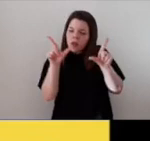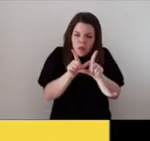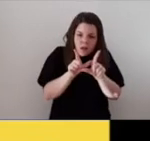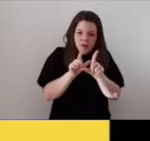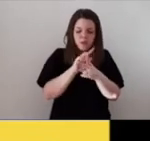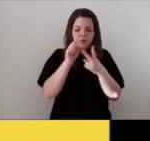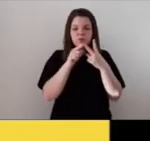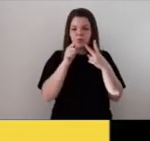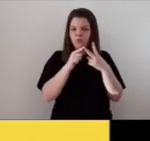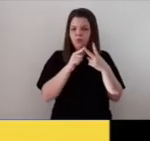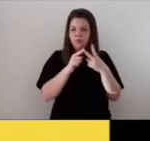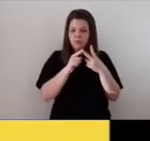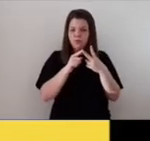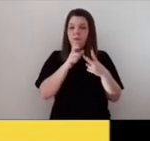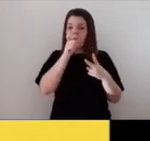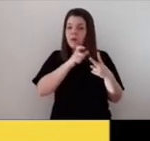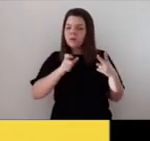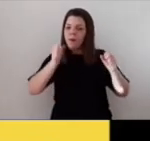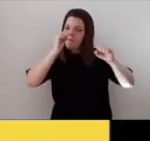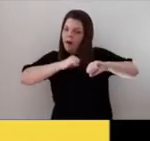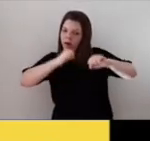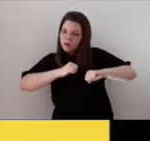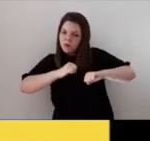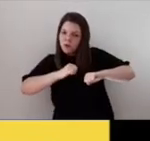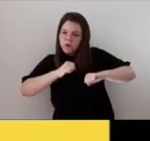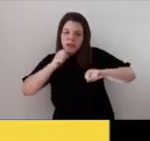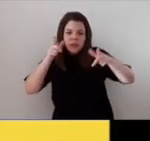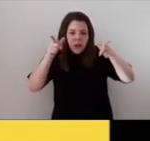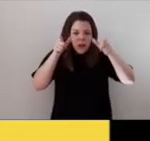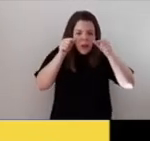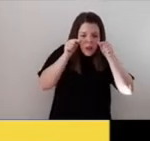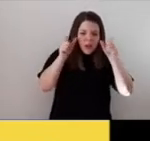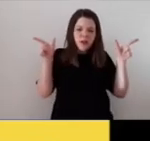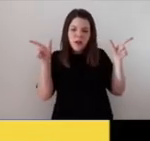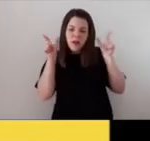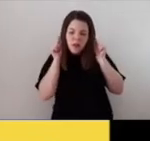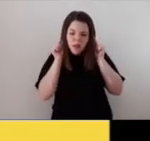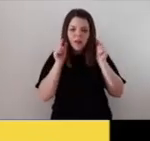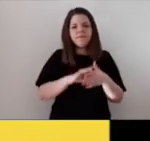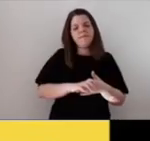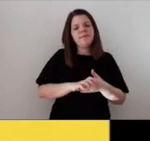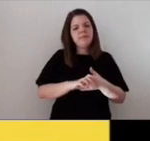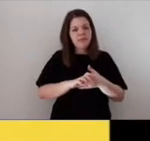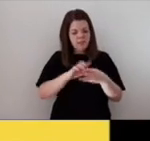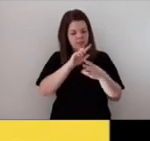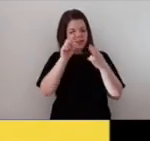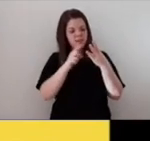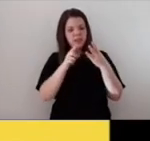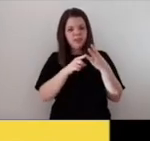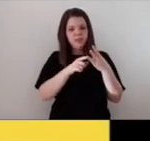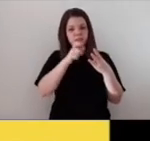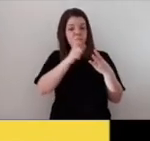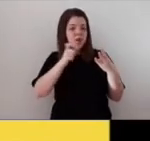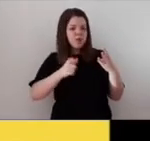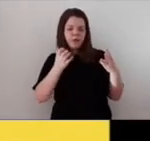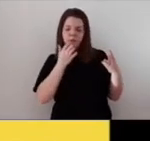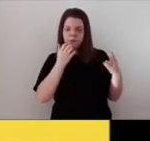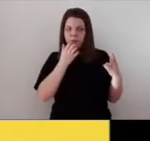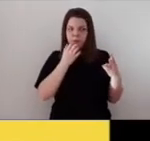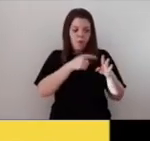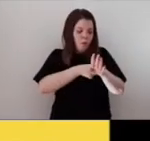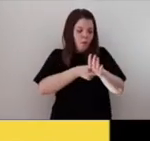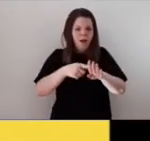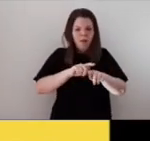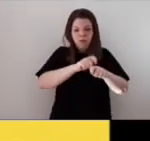screens. Older people with changing abilities due to aging. People with temporary disabilities such as a